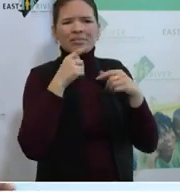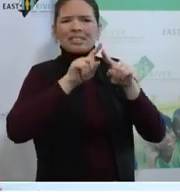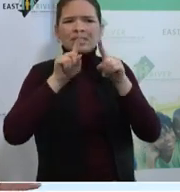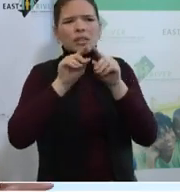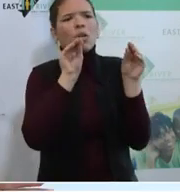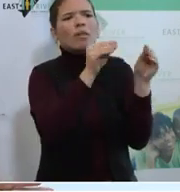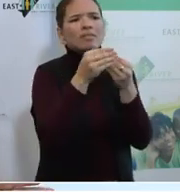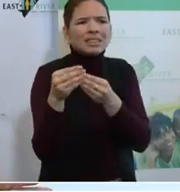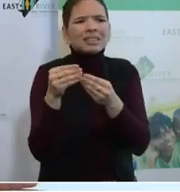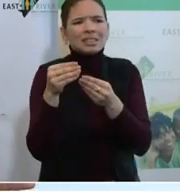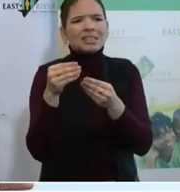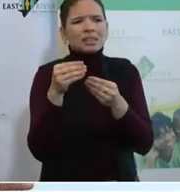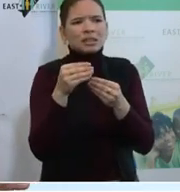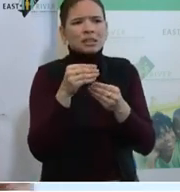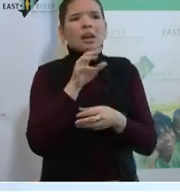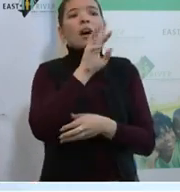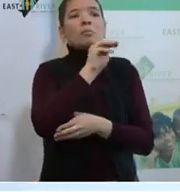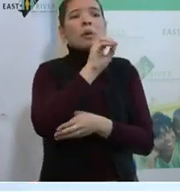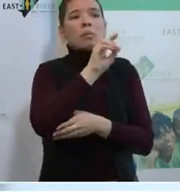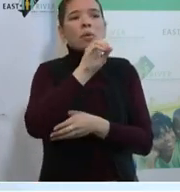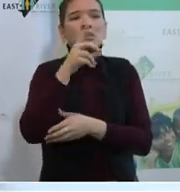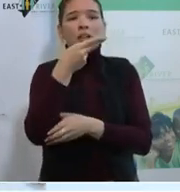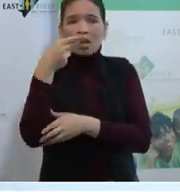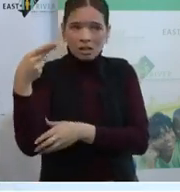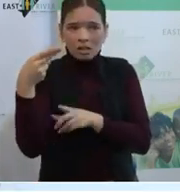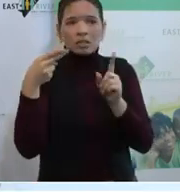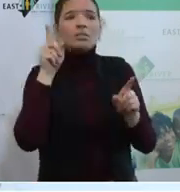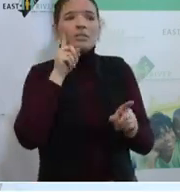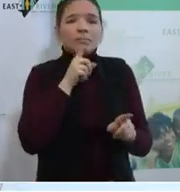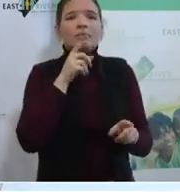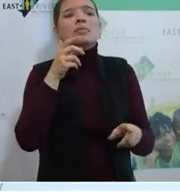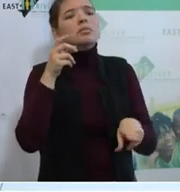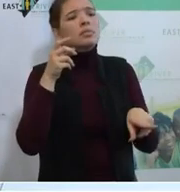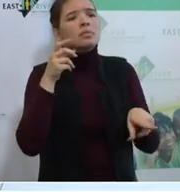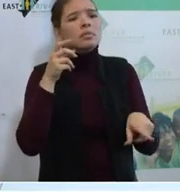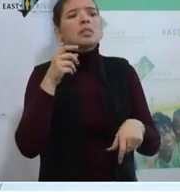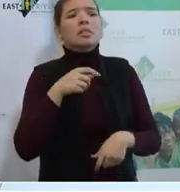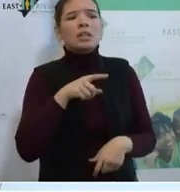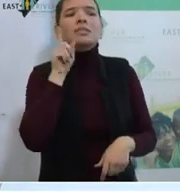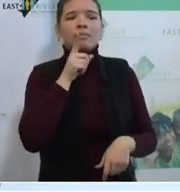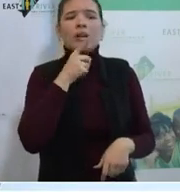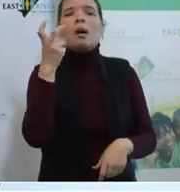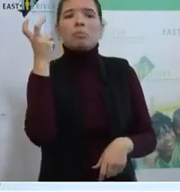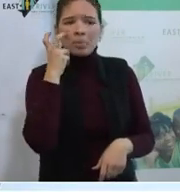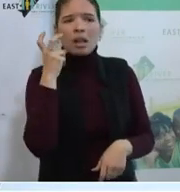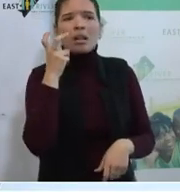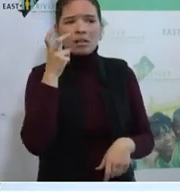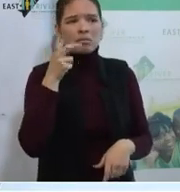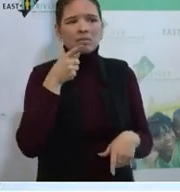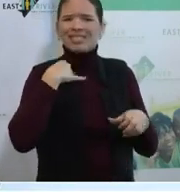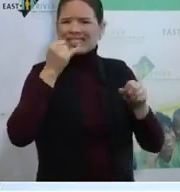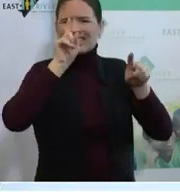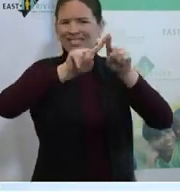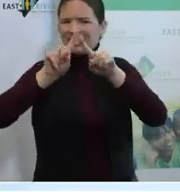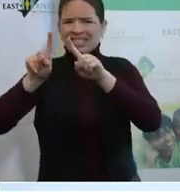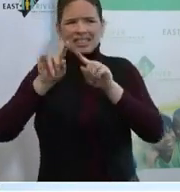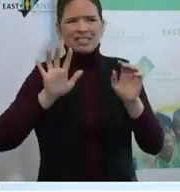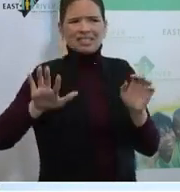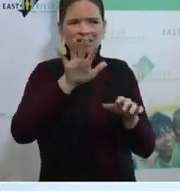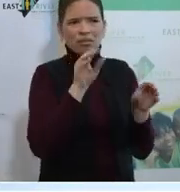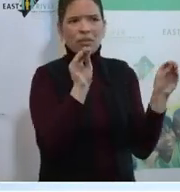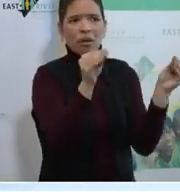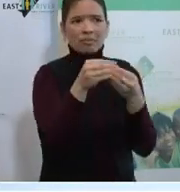deaf and deaf-blind. So among all of those offices, they're doing outreach activities every single